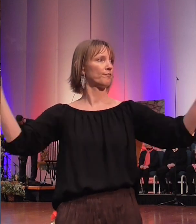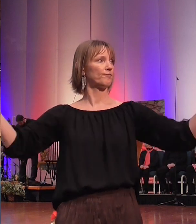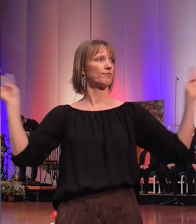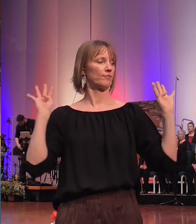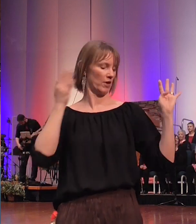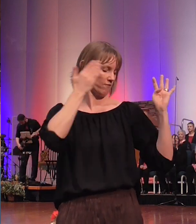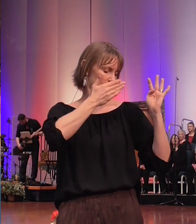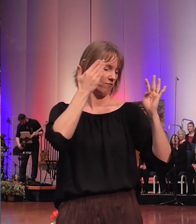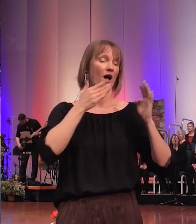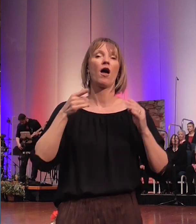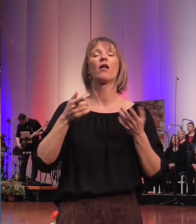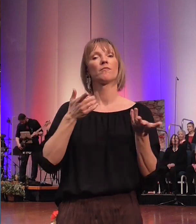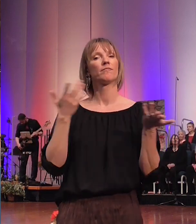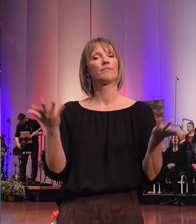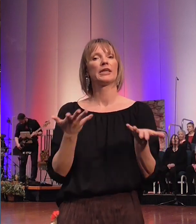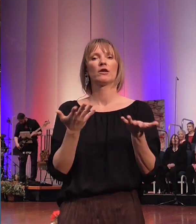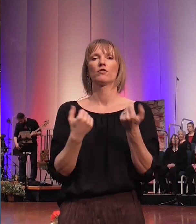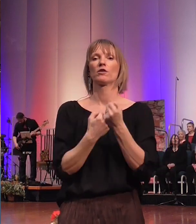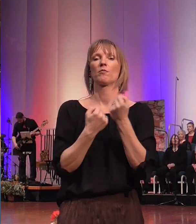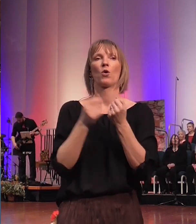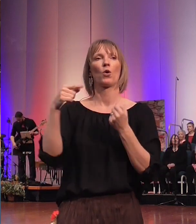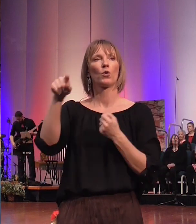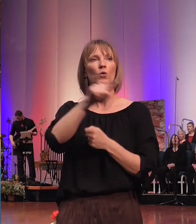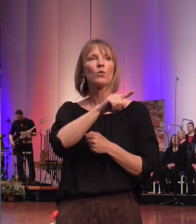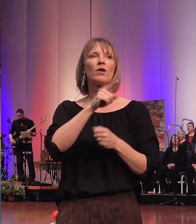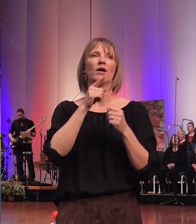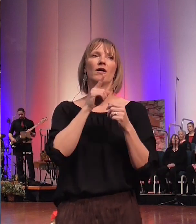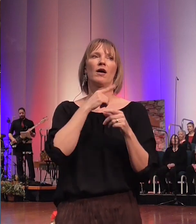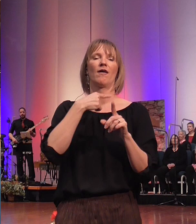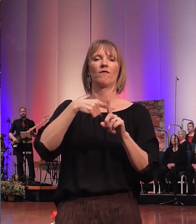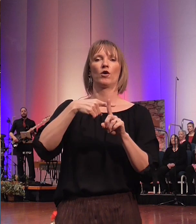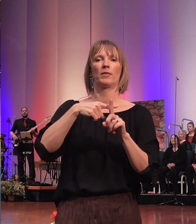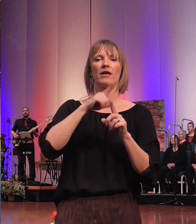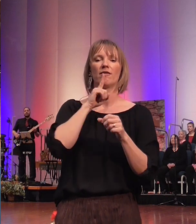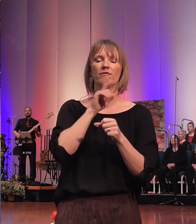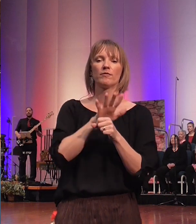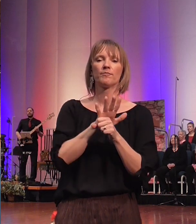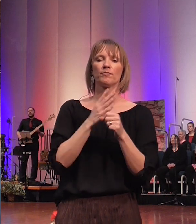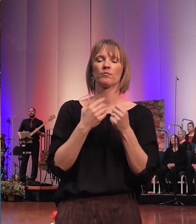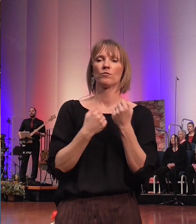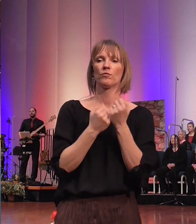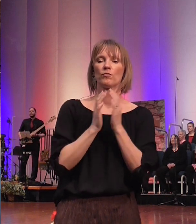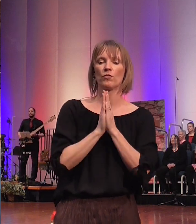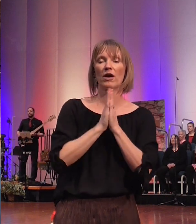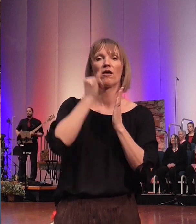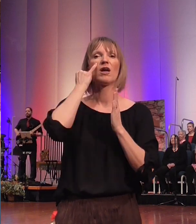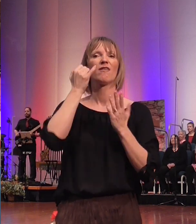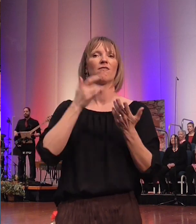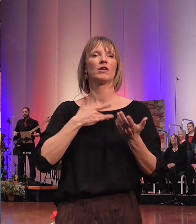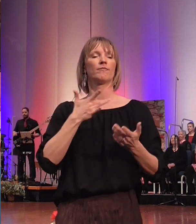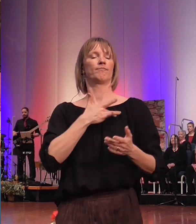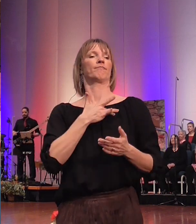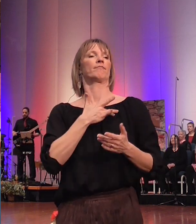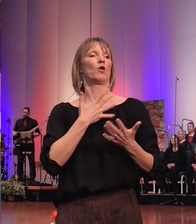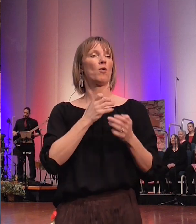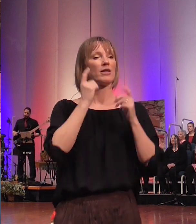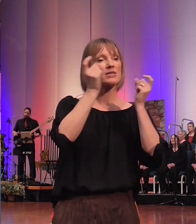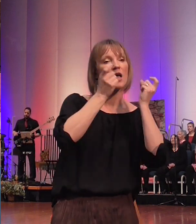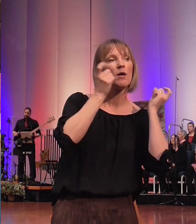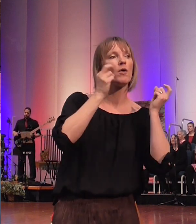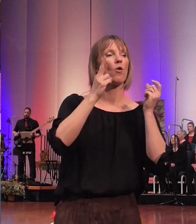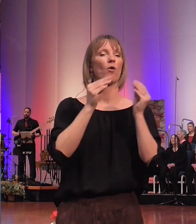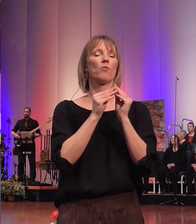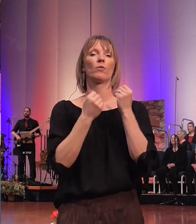front. They would like to support you in affirmative prayer this morning. So if you are feeling called to be celebrated or for